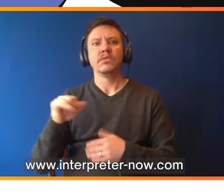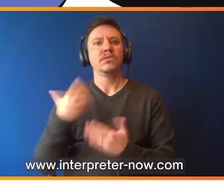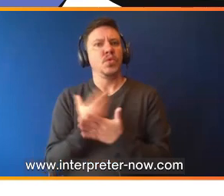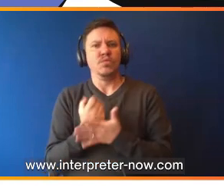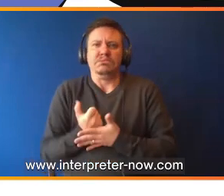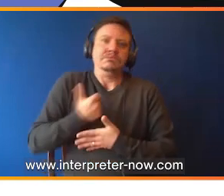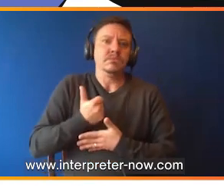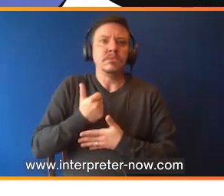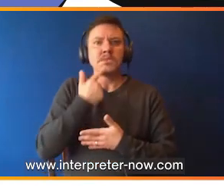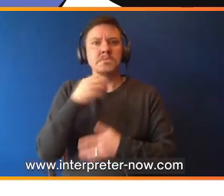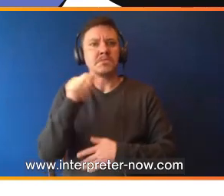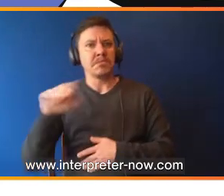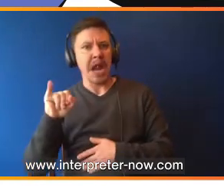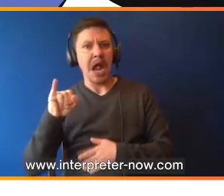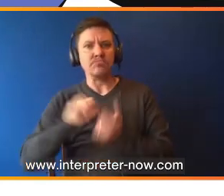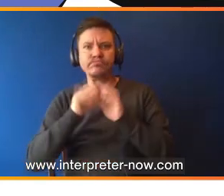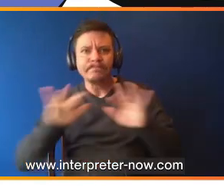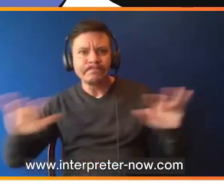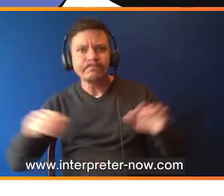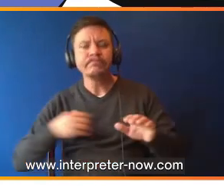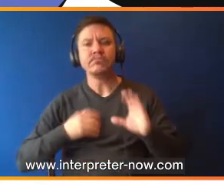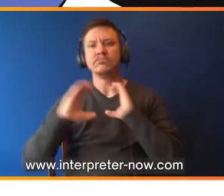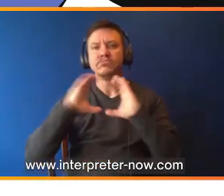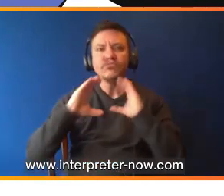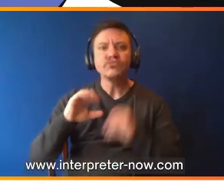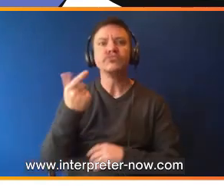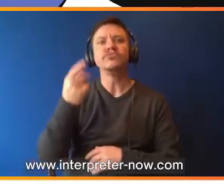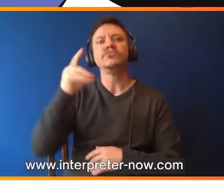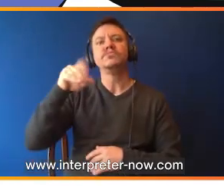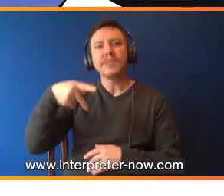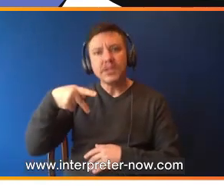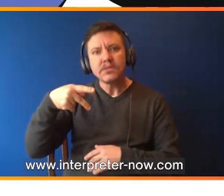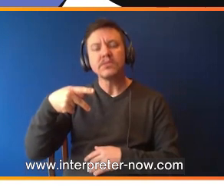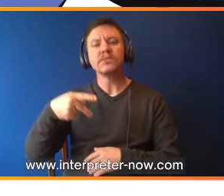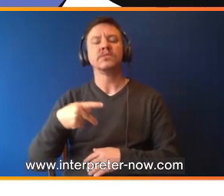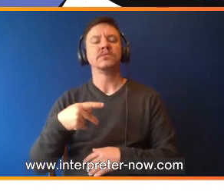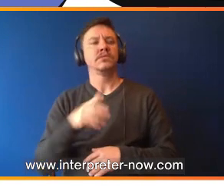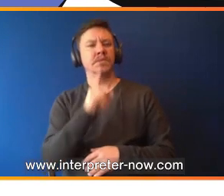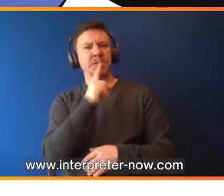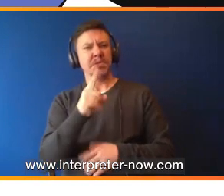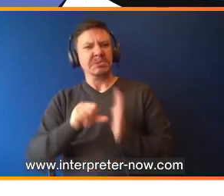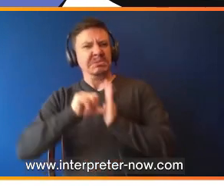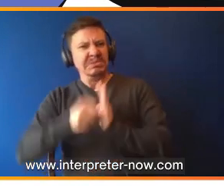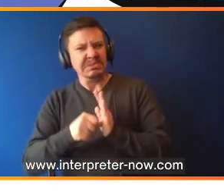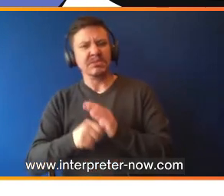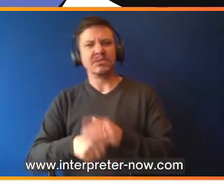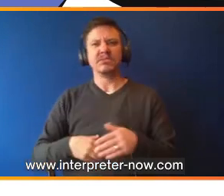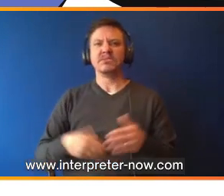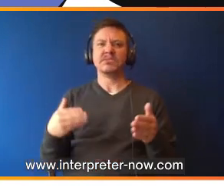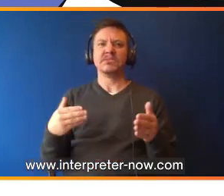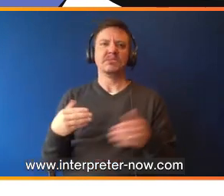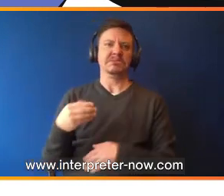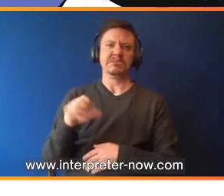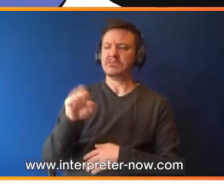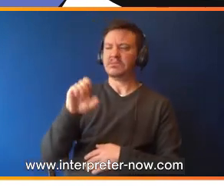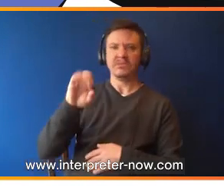stereotypes that are coming out as a result, because they're programmed by humans who have biases and assumptions. And